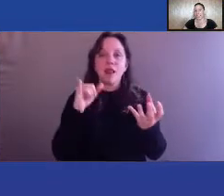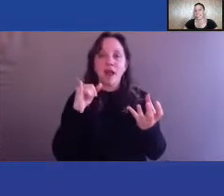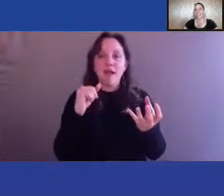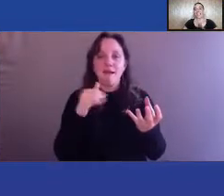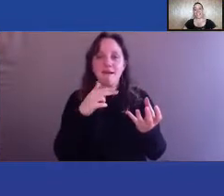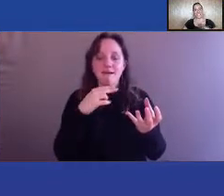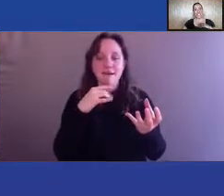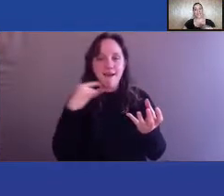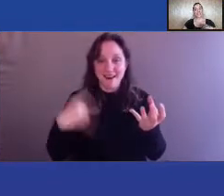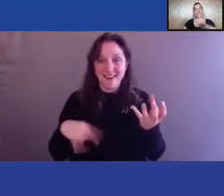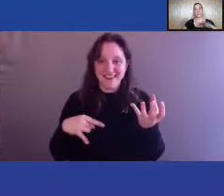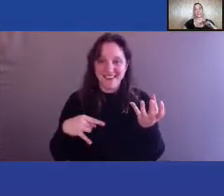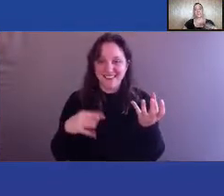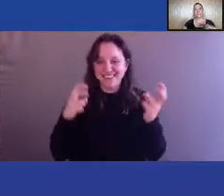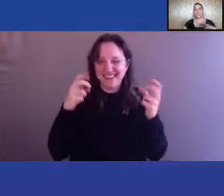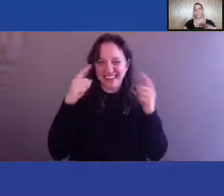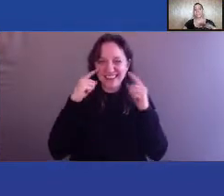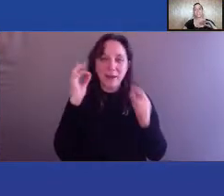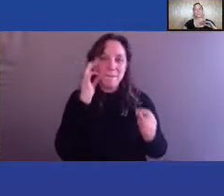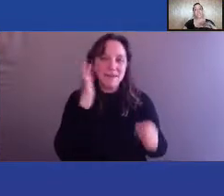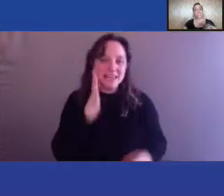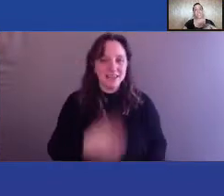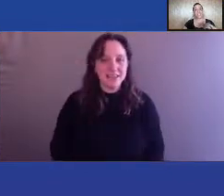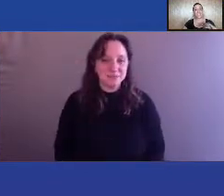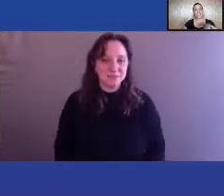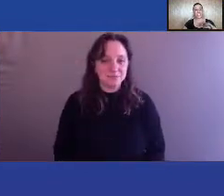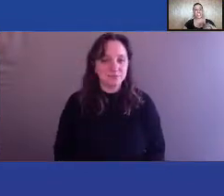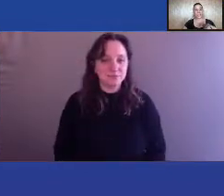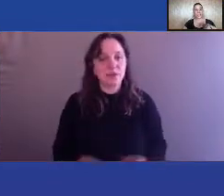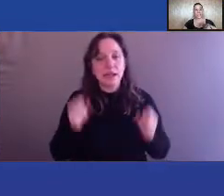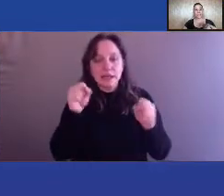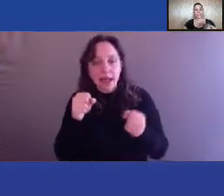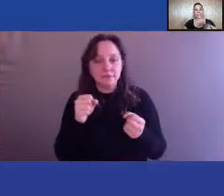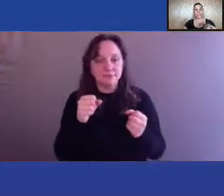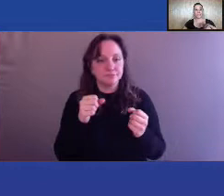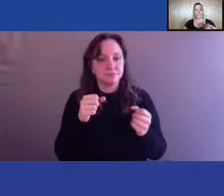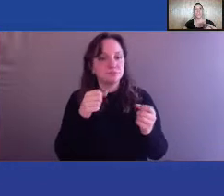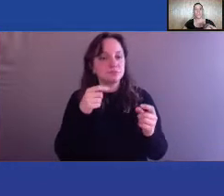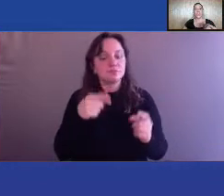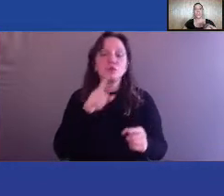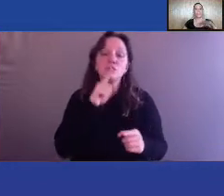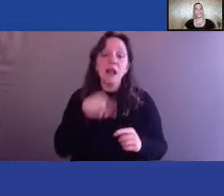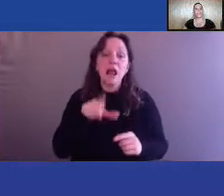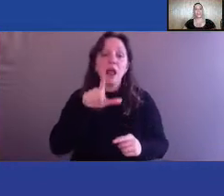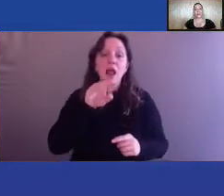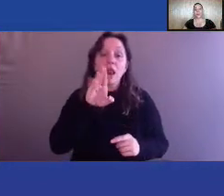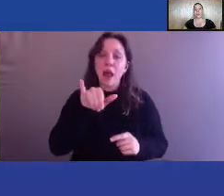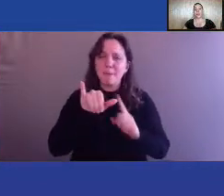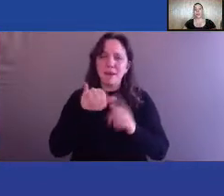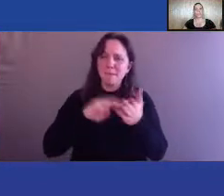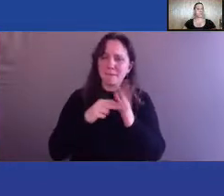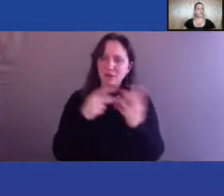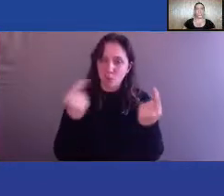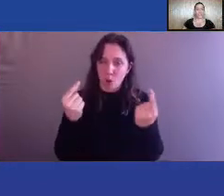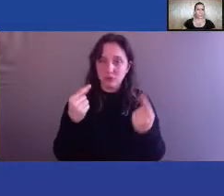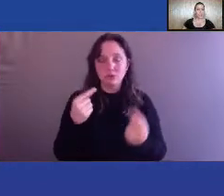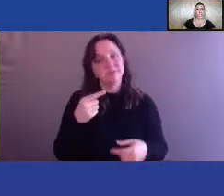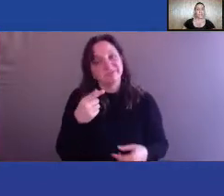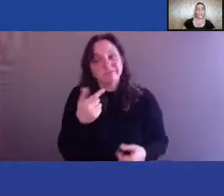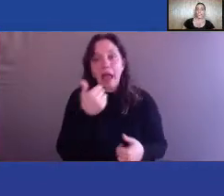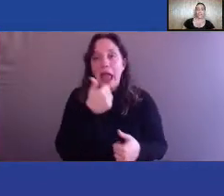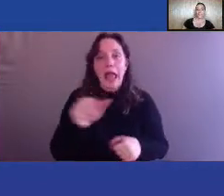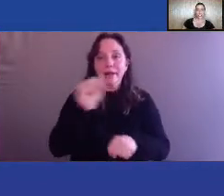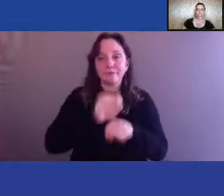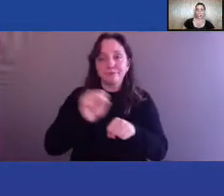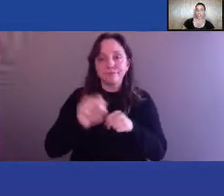is defined as any attempt to influence specific legislation. You may have heard of registered